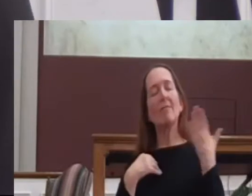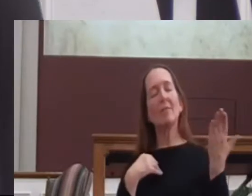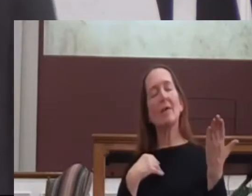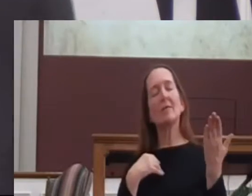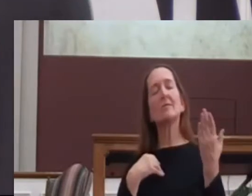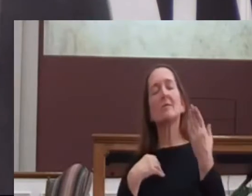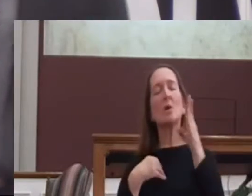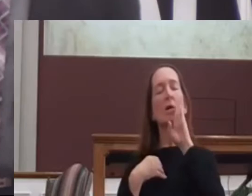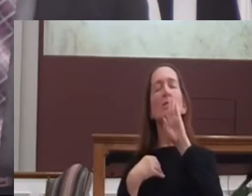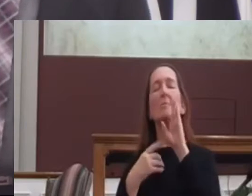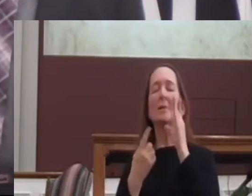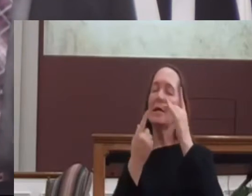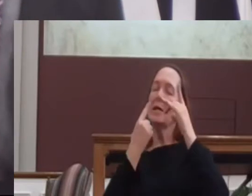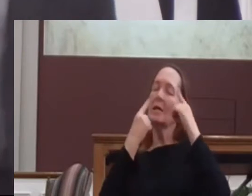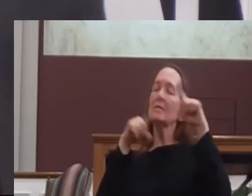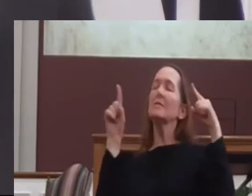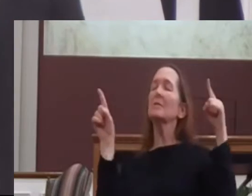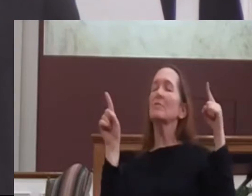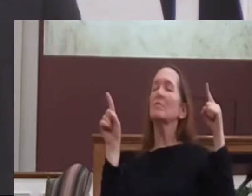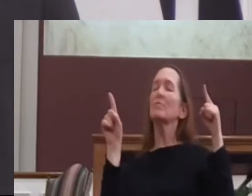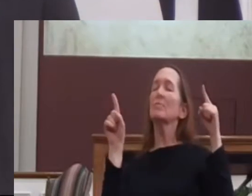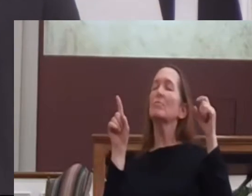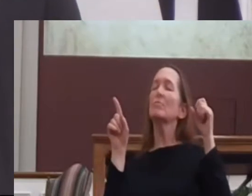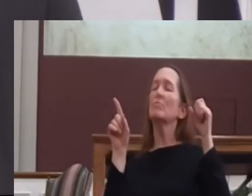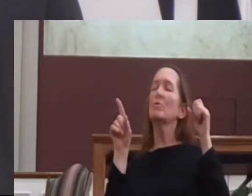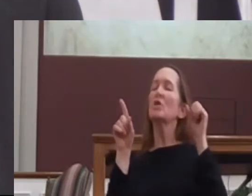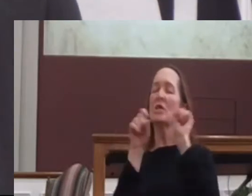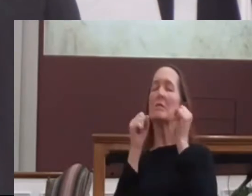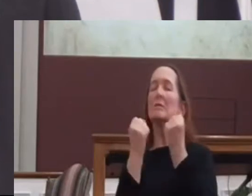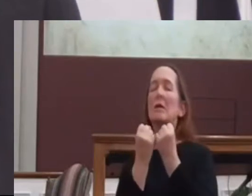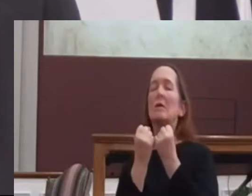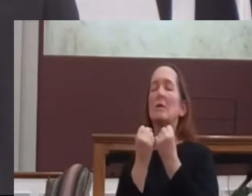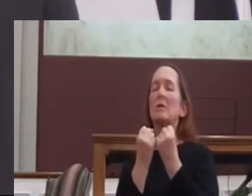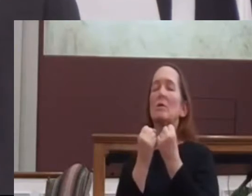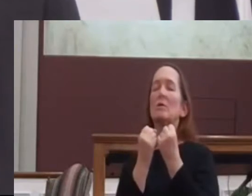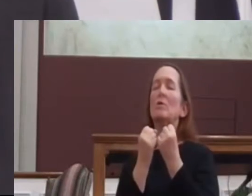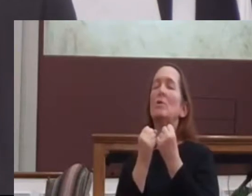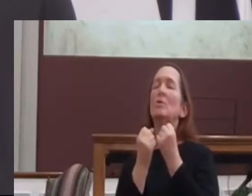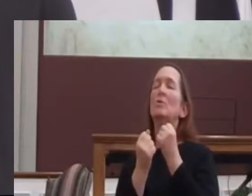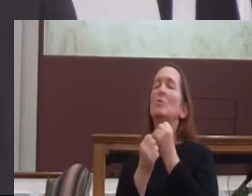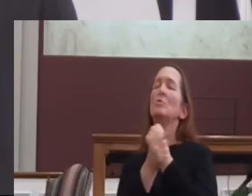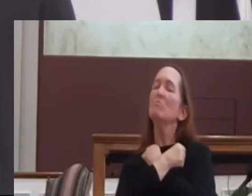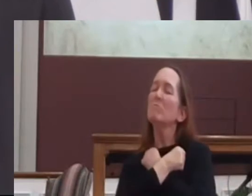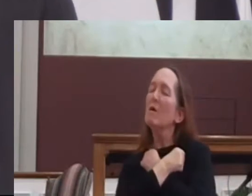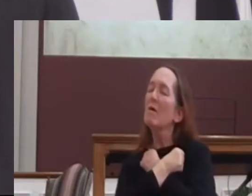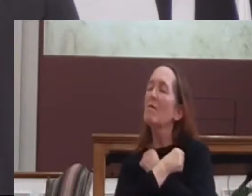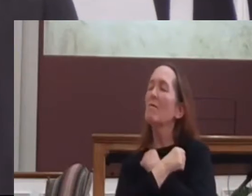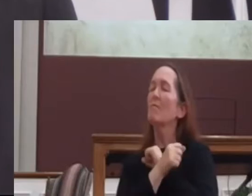We have the tools to be a successful society,